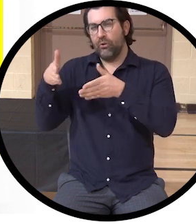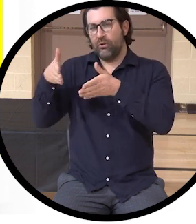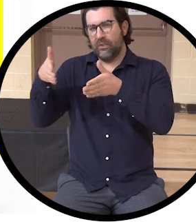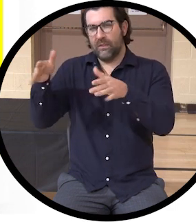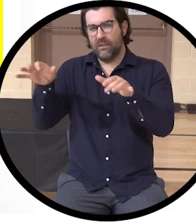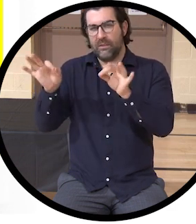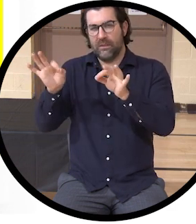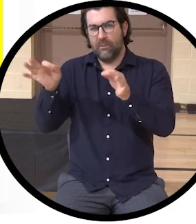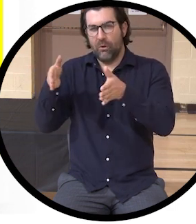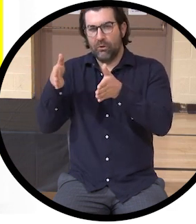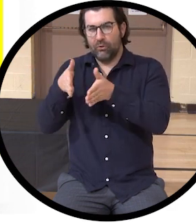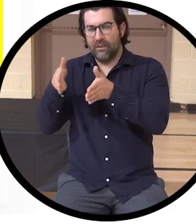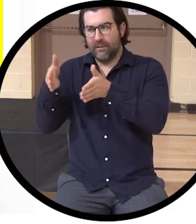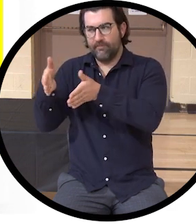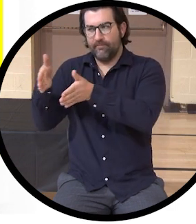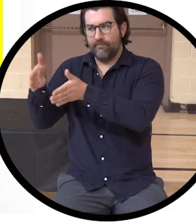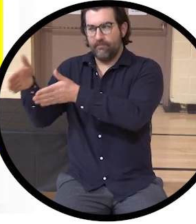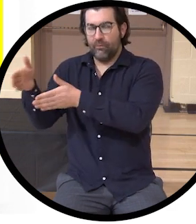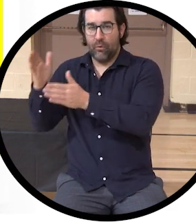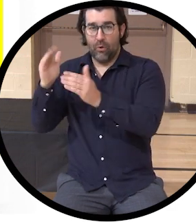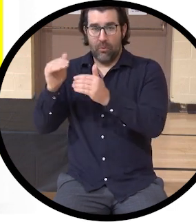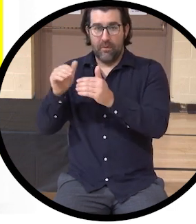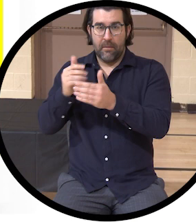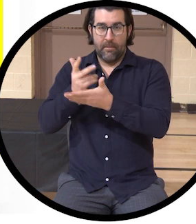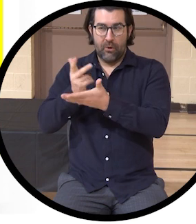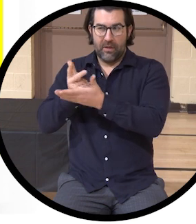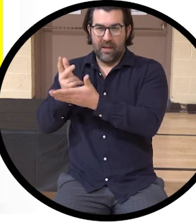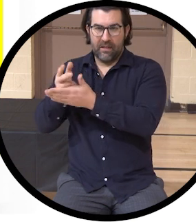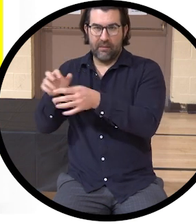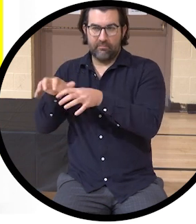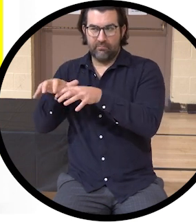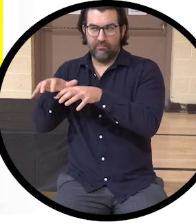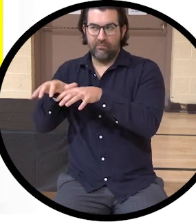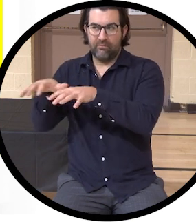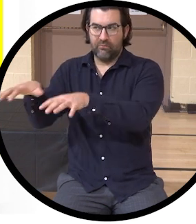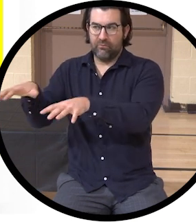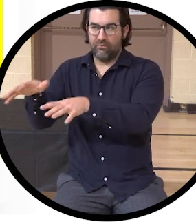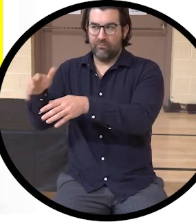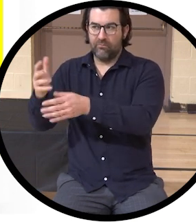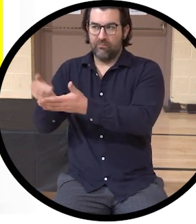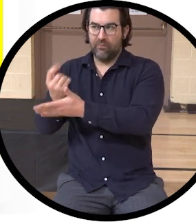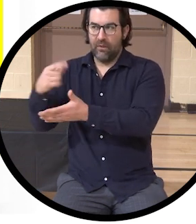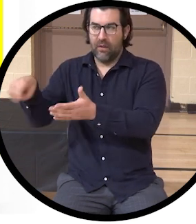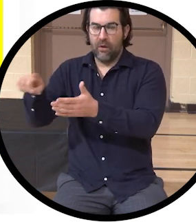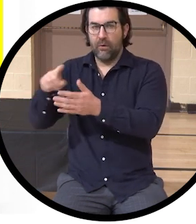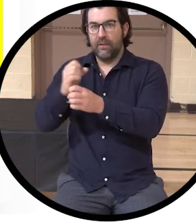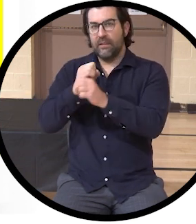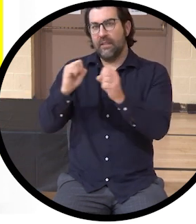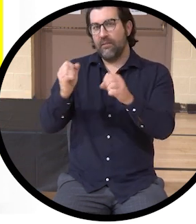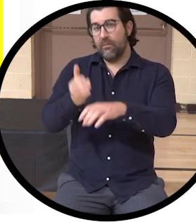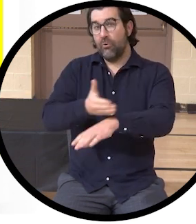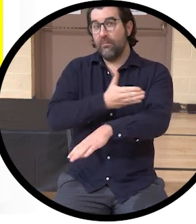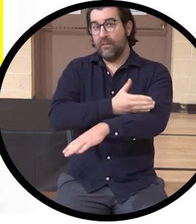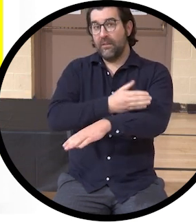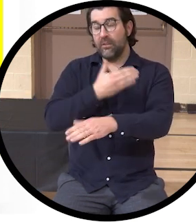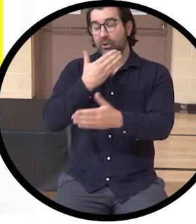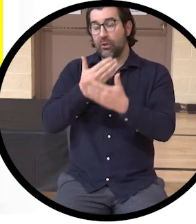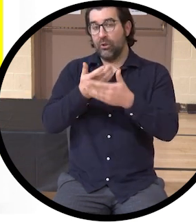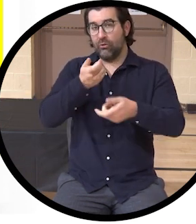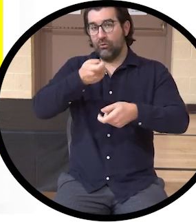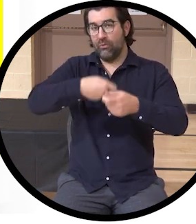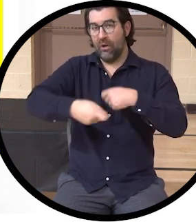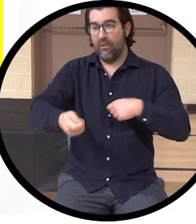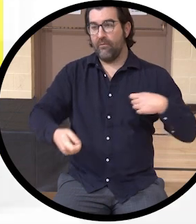that a lot of the overflow can be accommodated there. And we think that these safety improvements are a valuable trade-off in